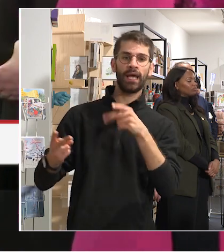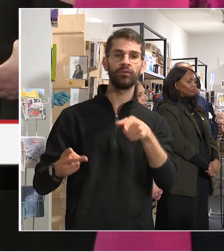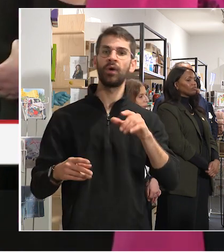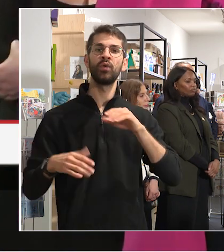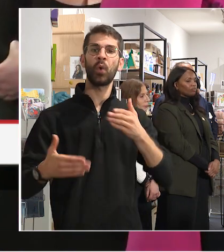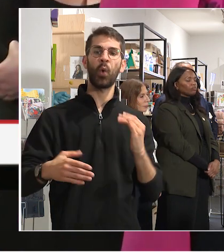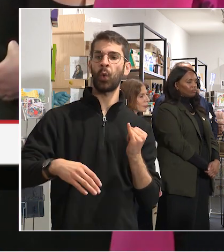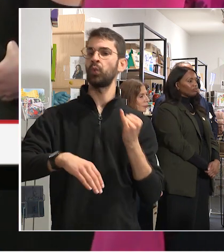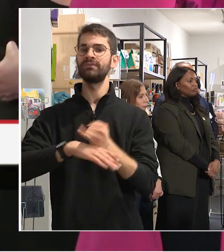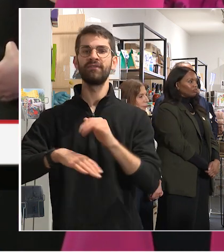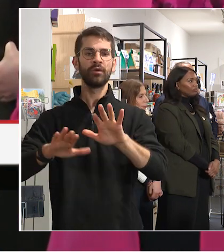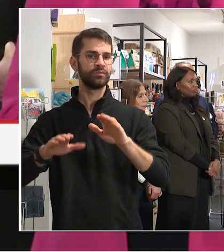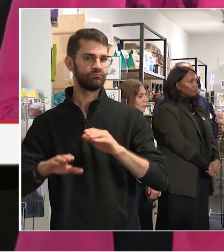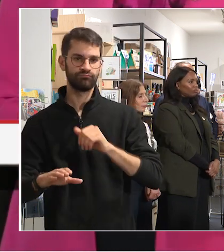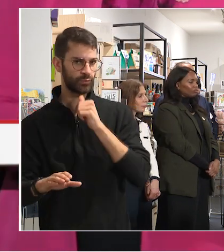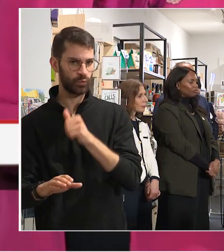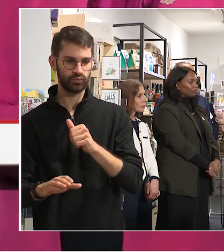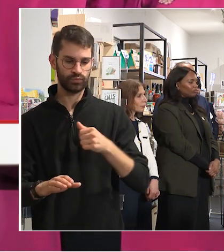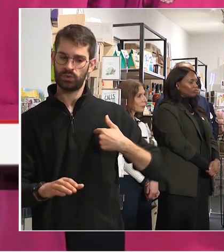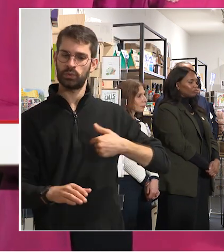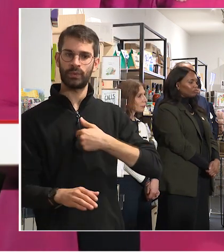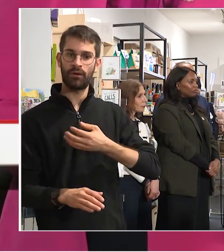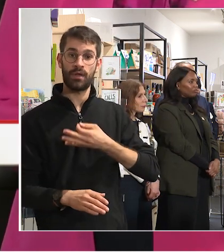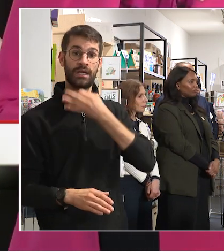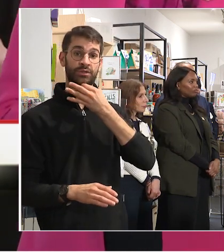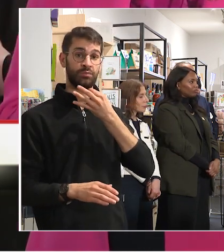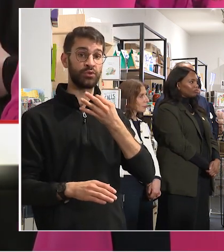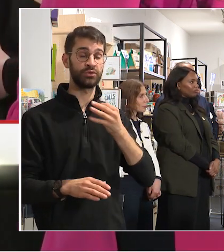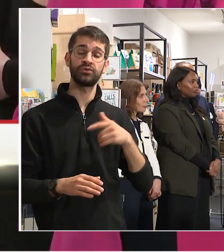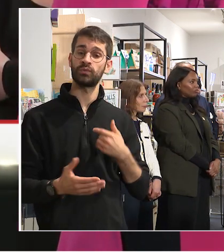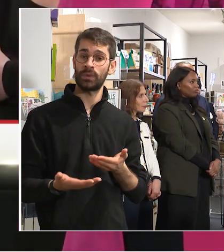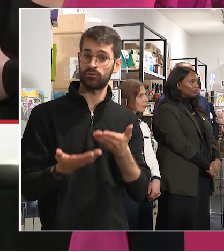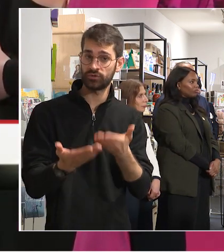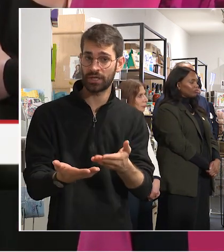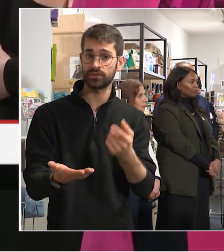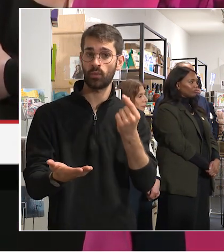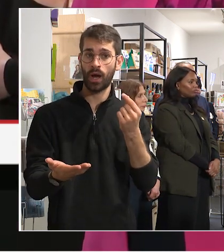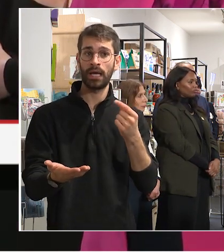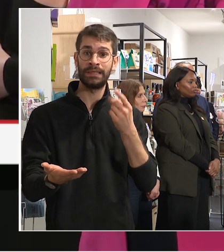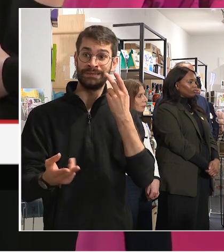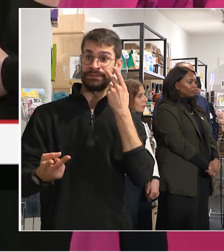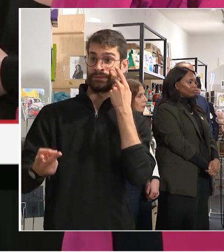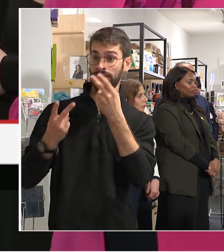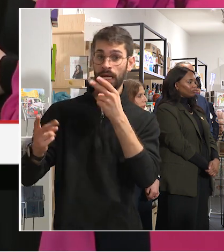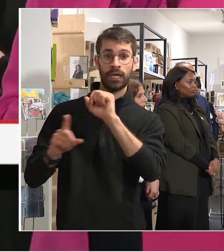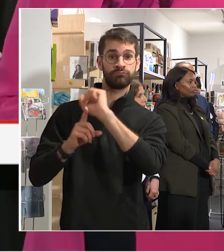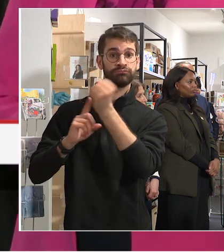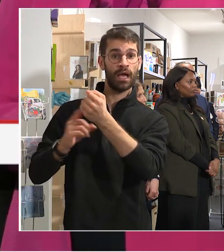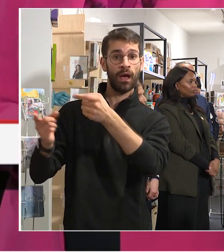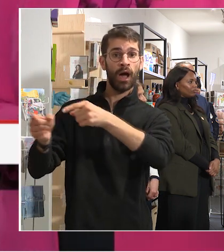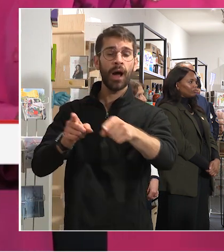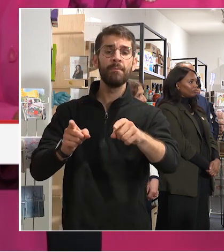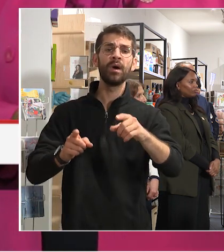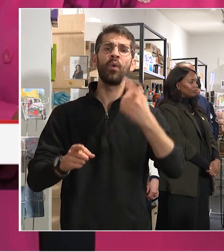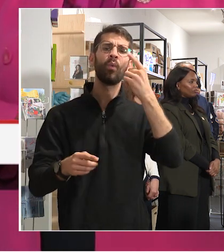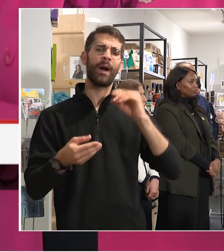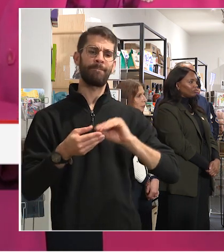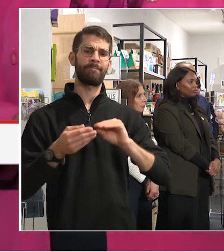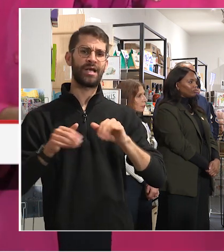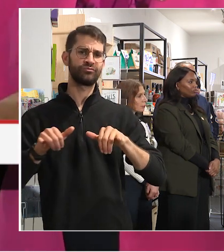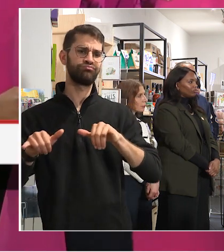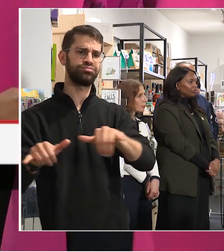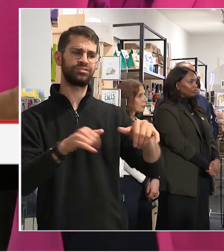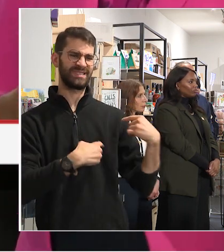intervene. We are the subject matter experts in that space. What I will ask you to do is typically something that has been a message that's been ongoing